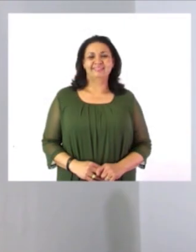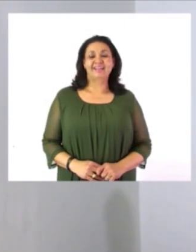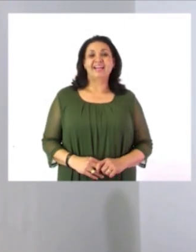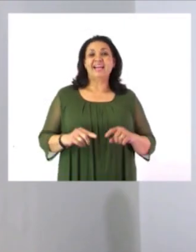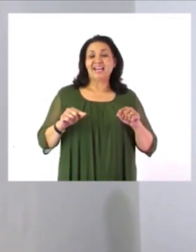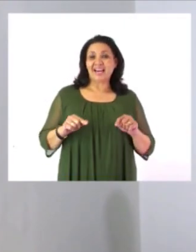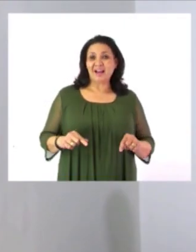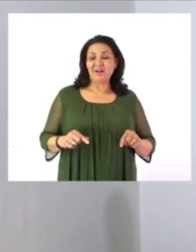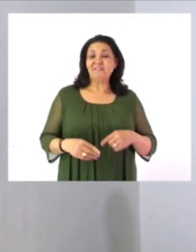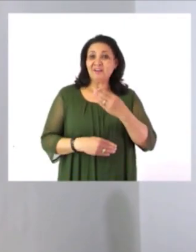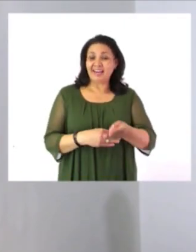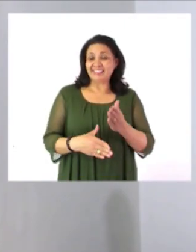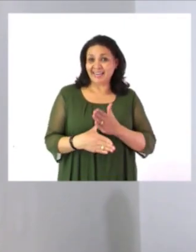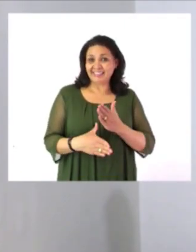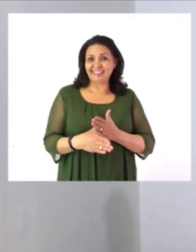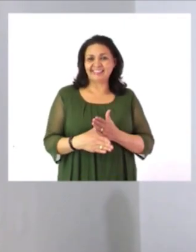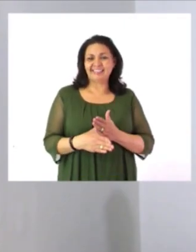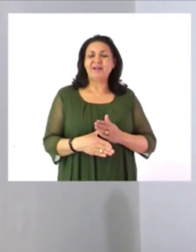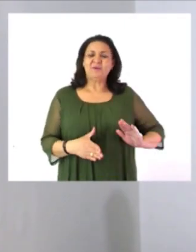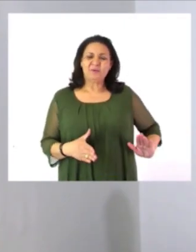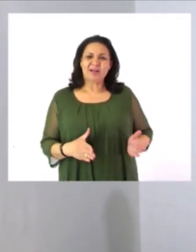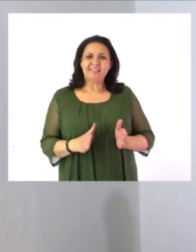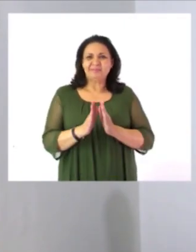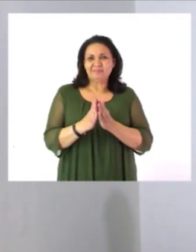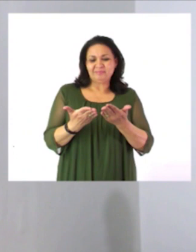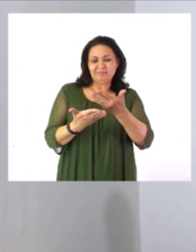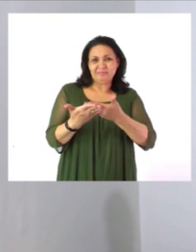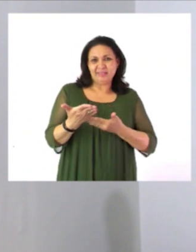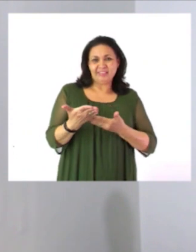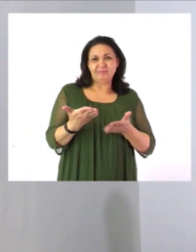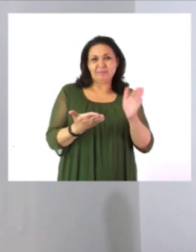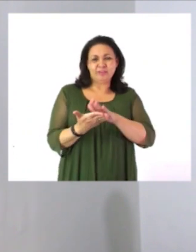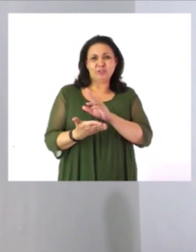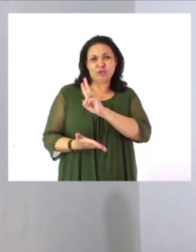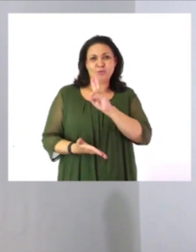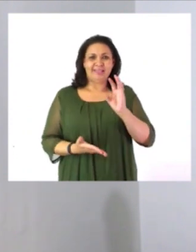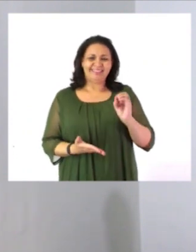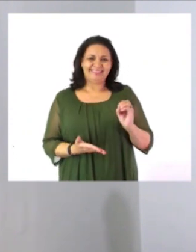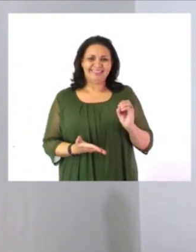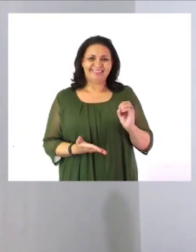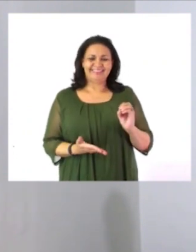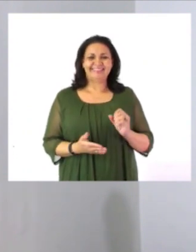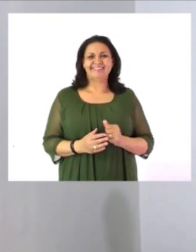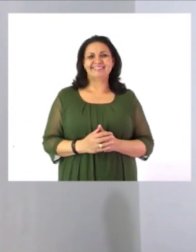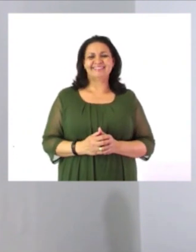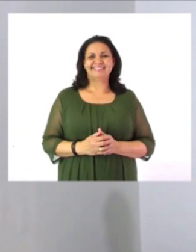Now for our next lesson, I want you to turn to page 20. Please turn to page